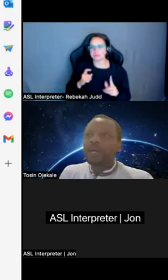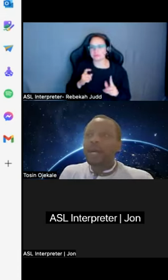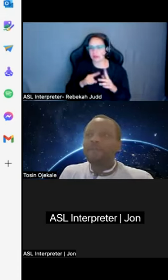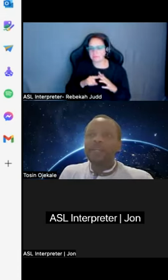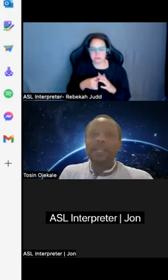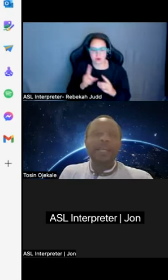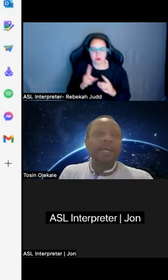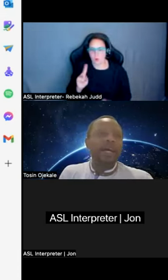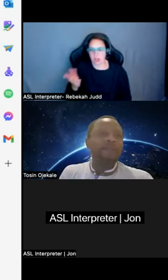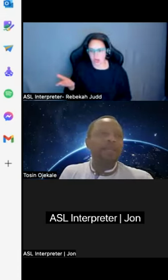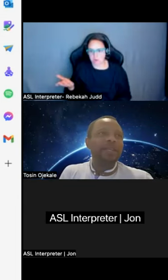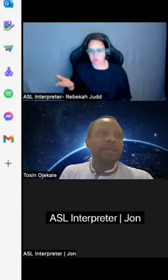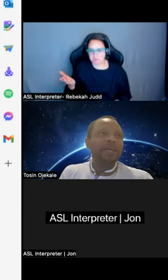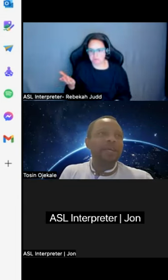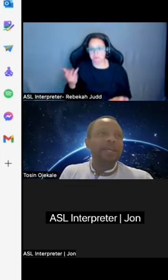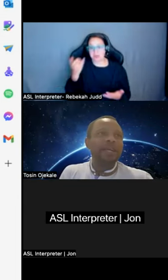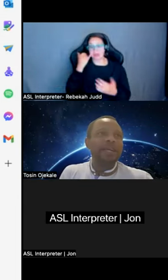So I've been